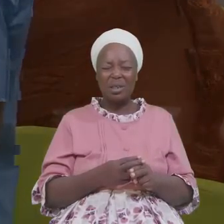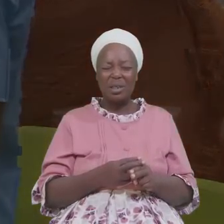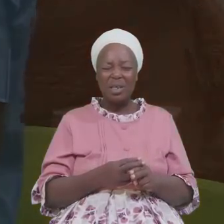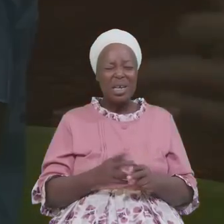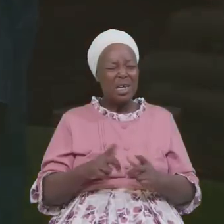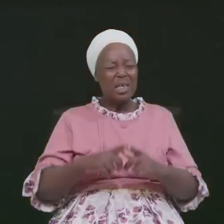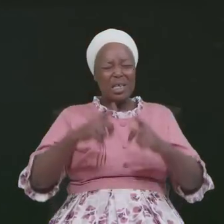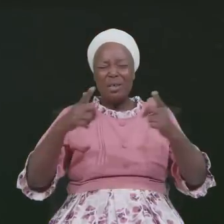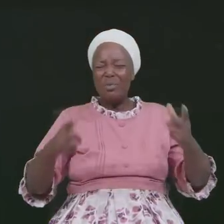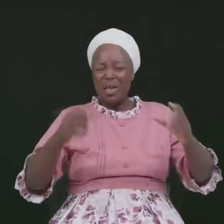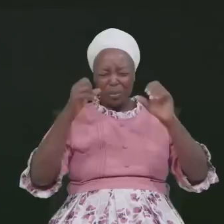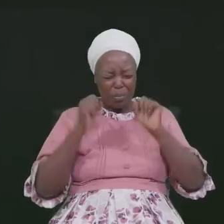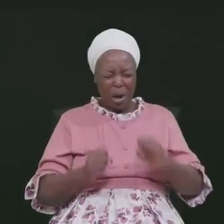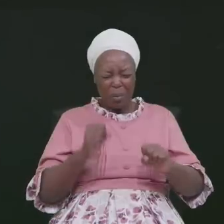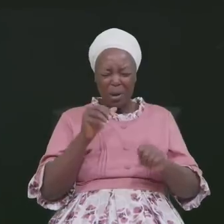Untold power.